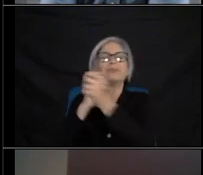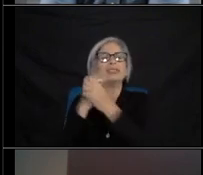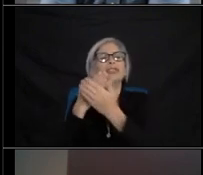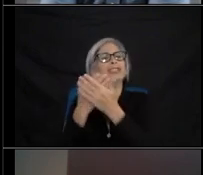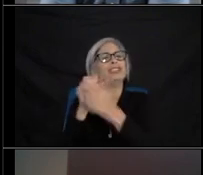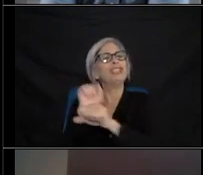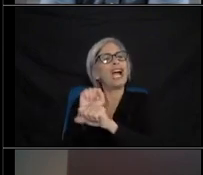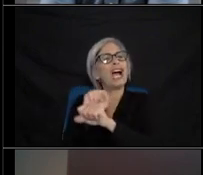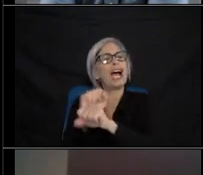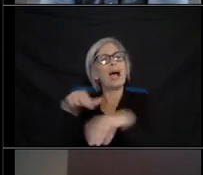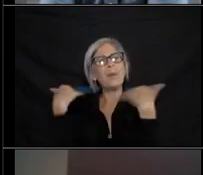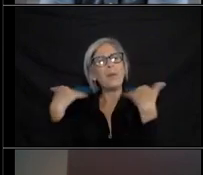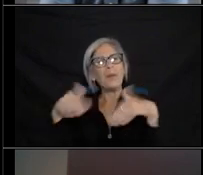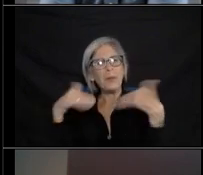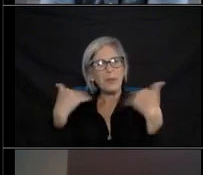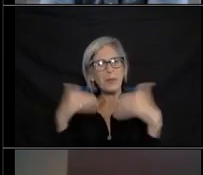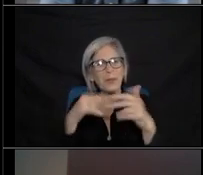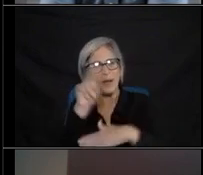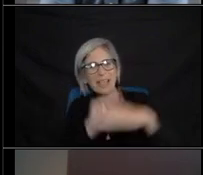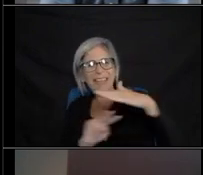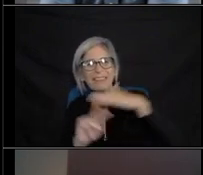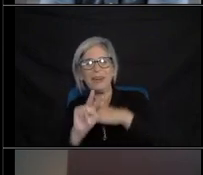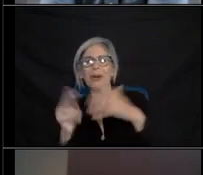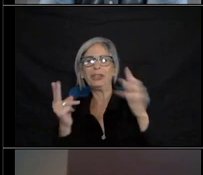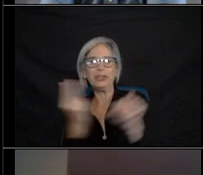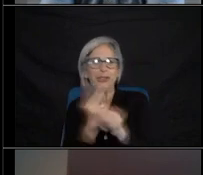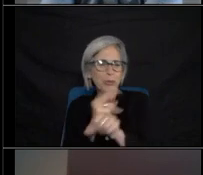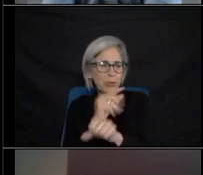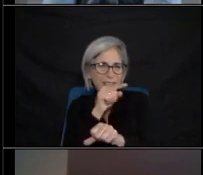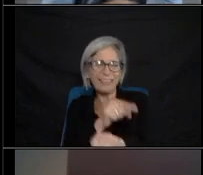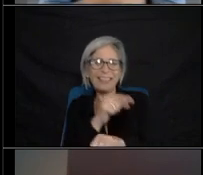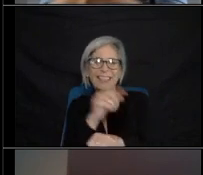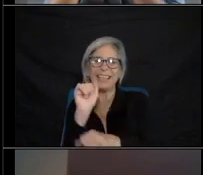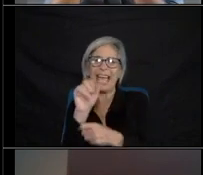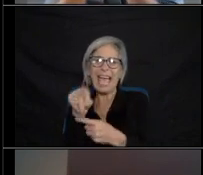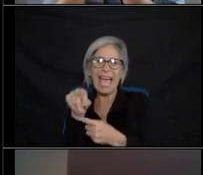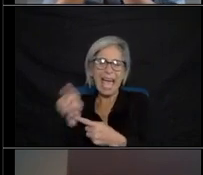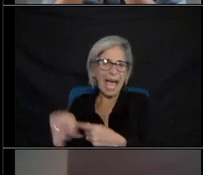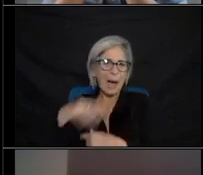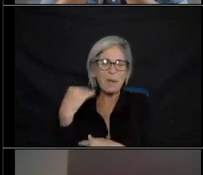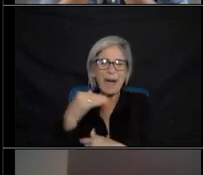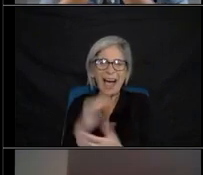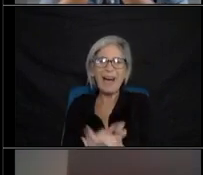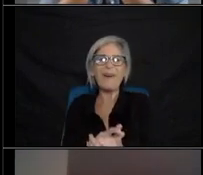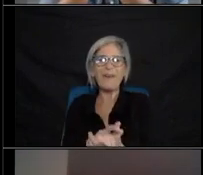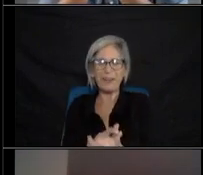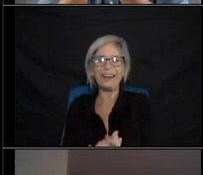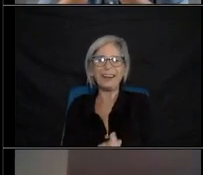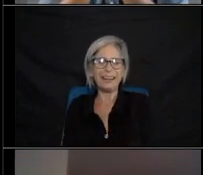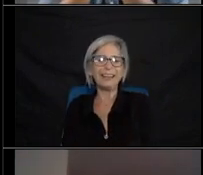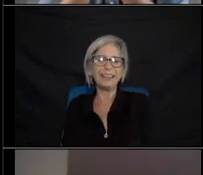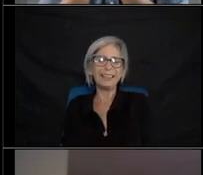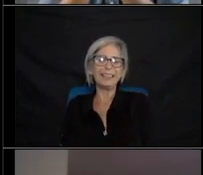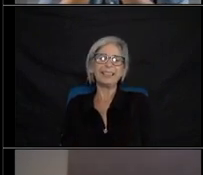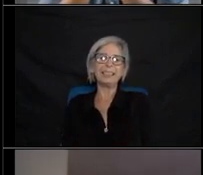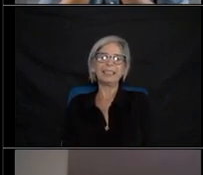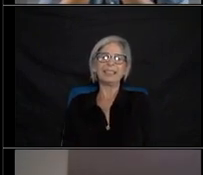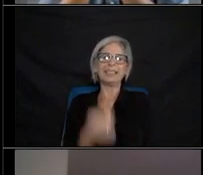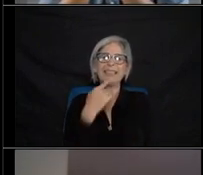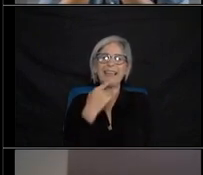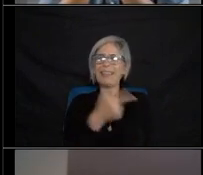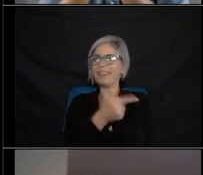done. I'm looking forward to utilizing it and telling others about it.